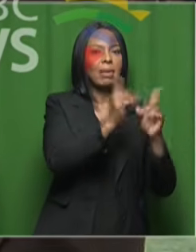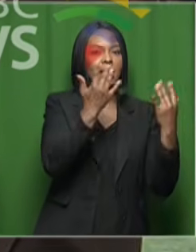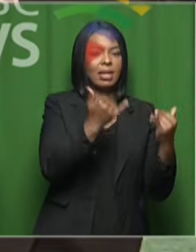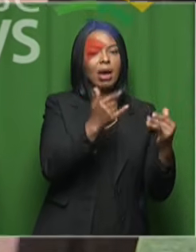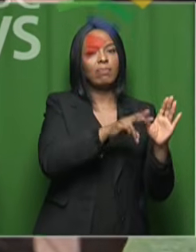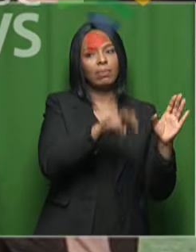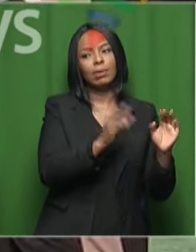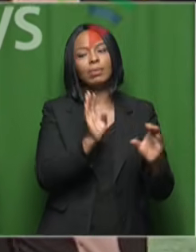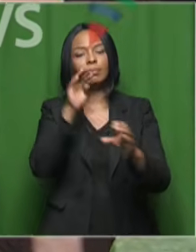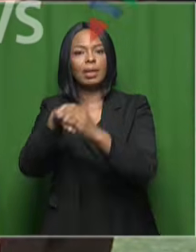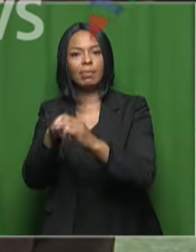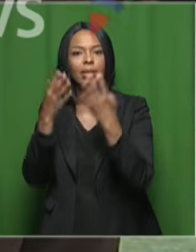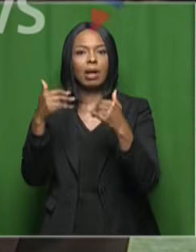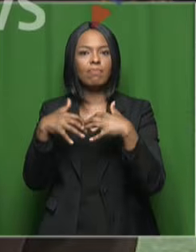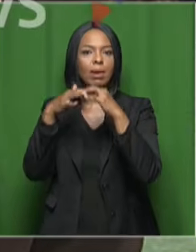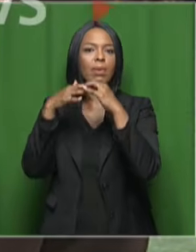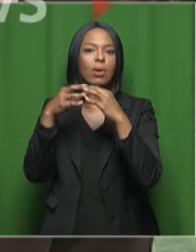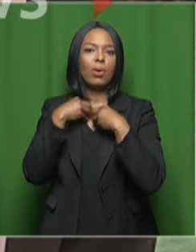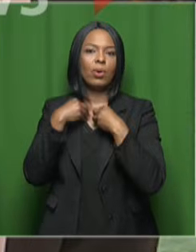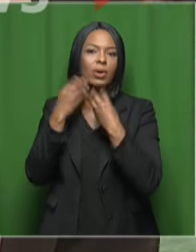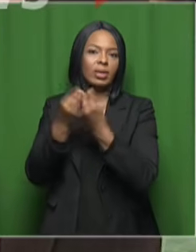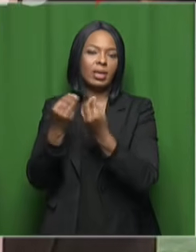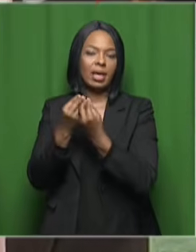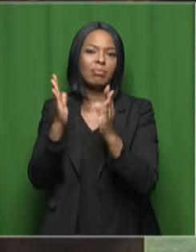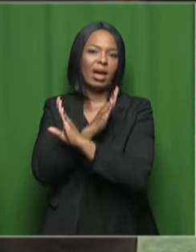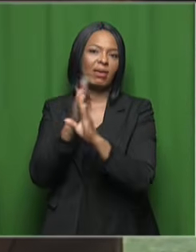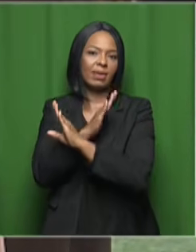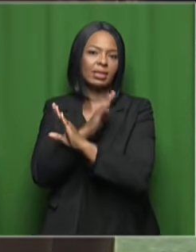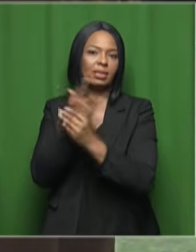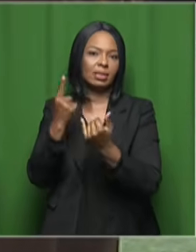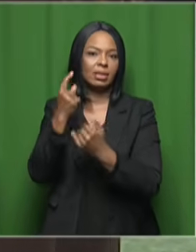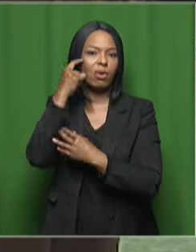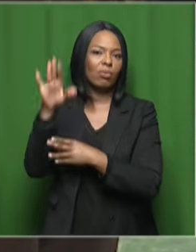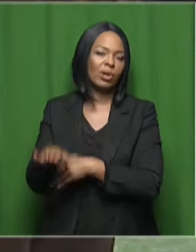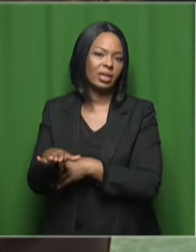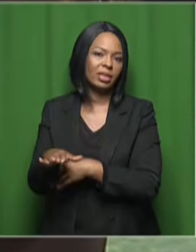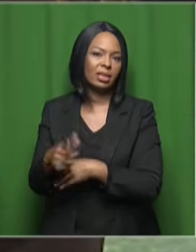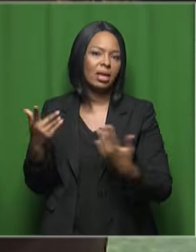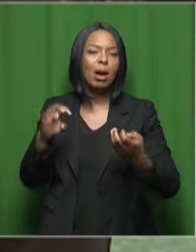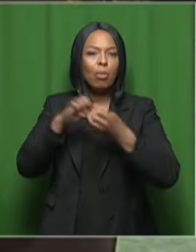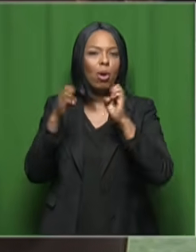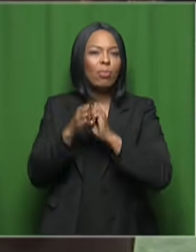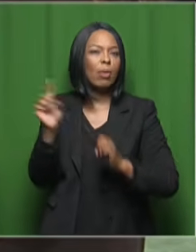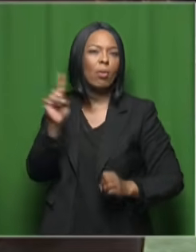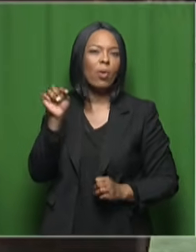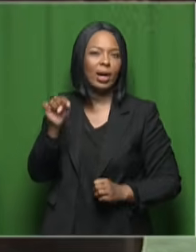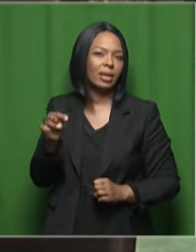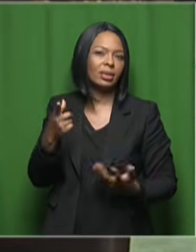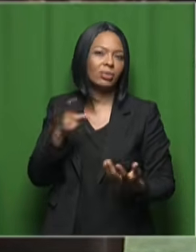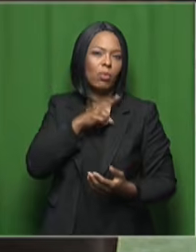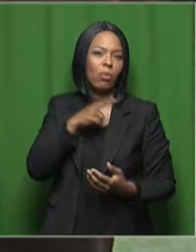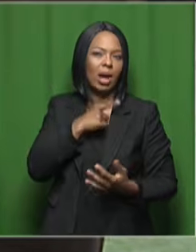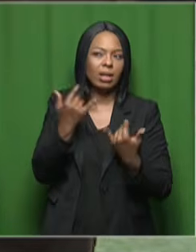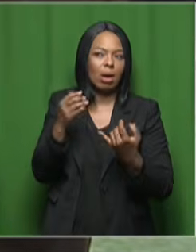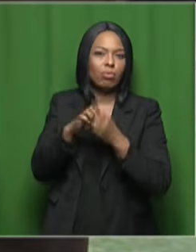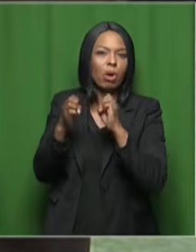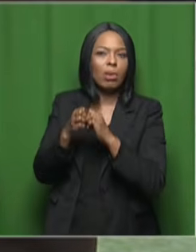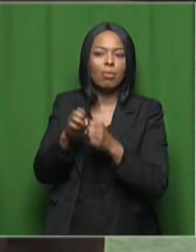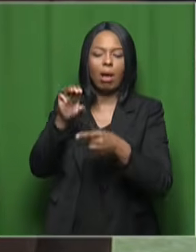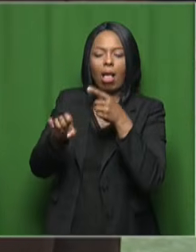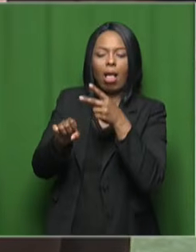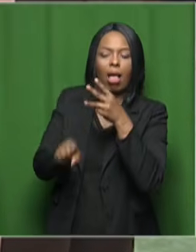have seen from being right there involved in NSFAS. What's the problem? I mean, you're seeing now what the problem